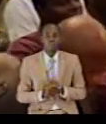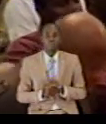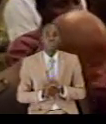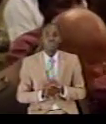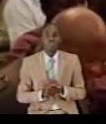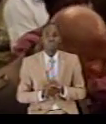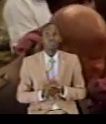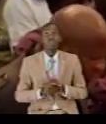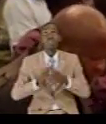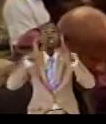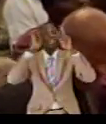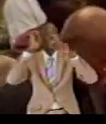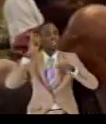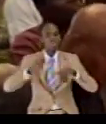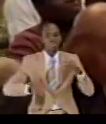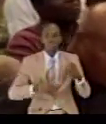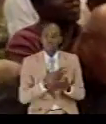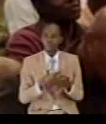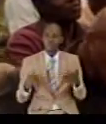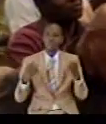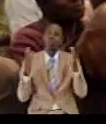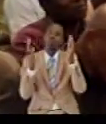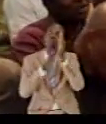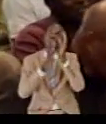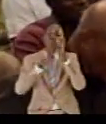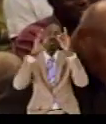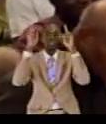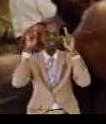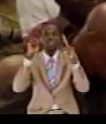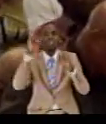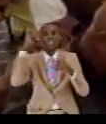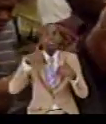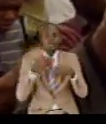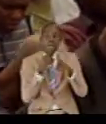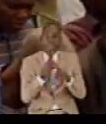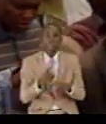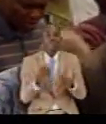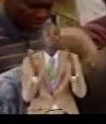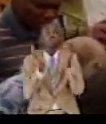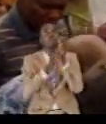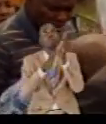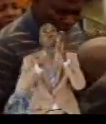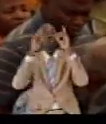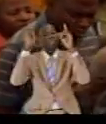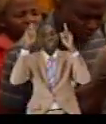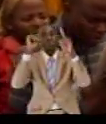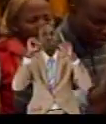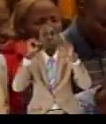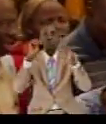praise. He cannot fail. Praise him. He has answered. Praise him.